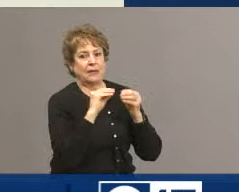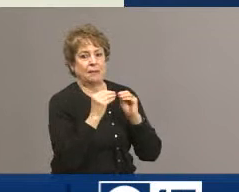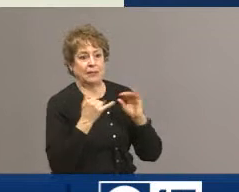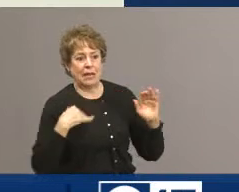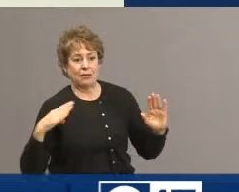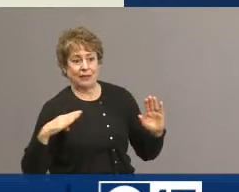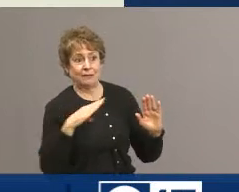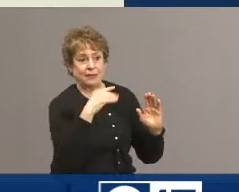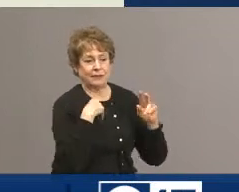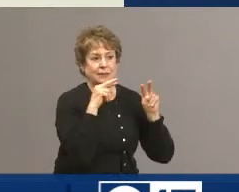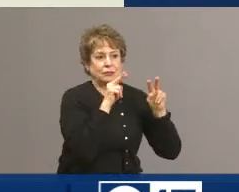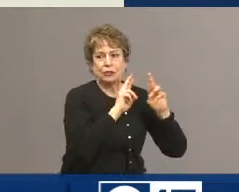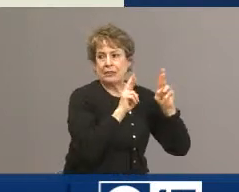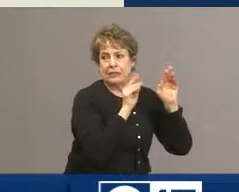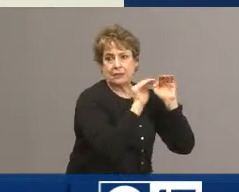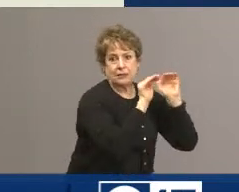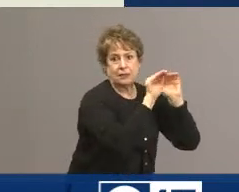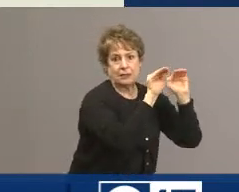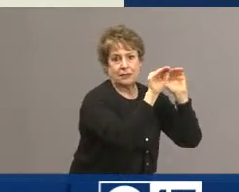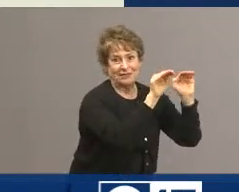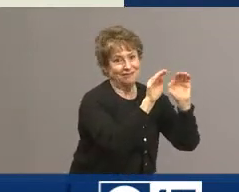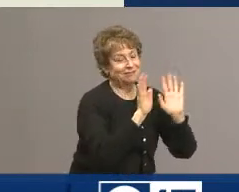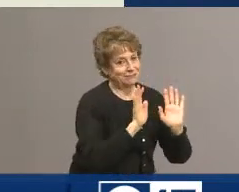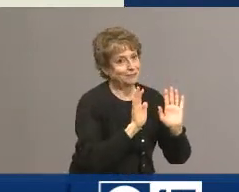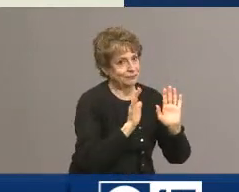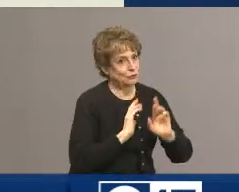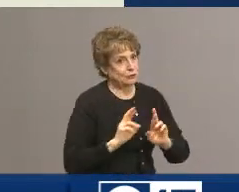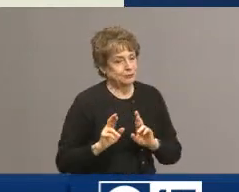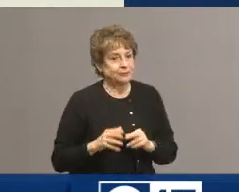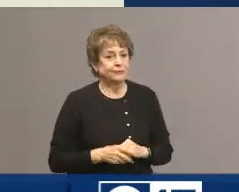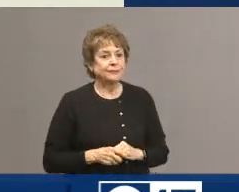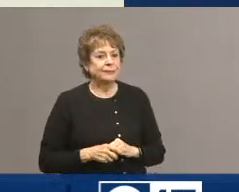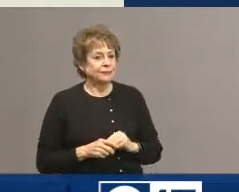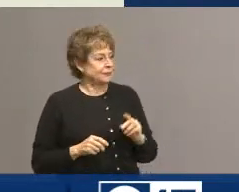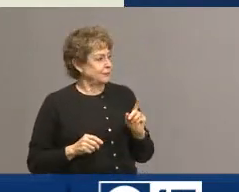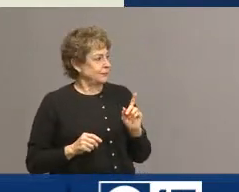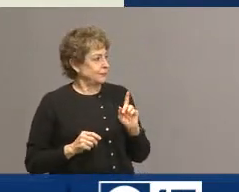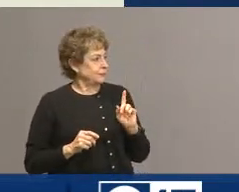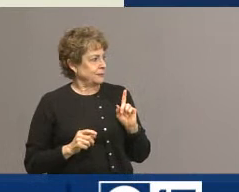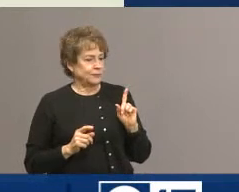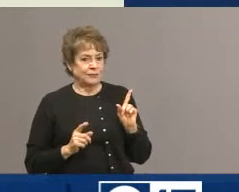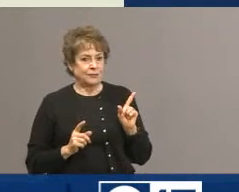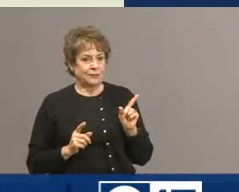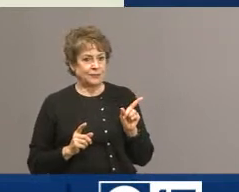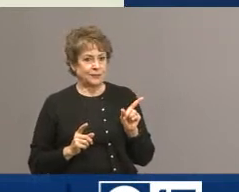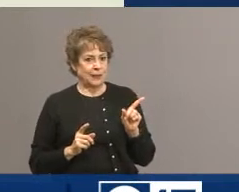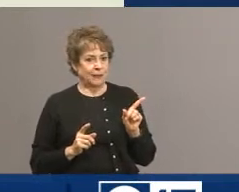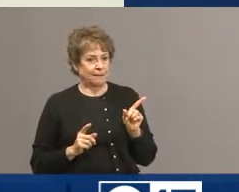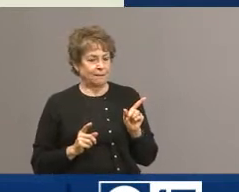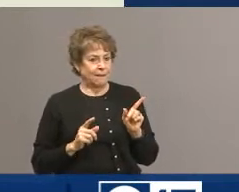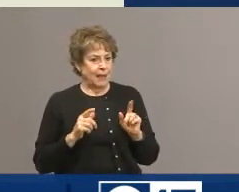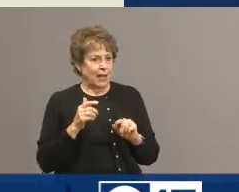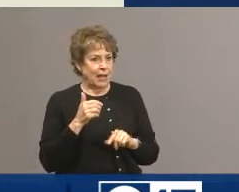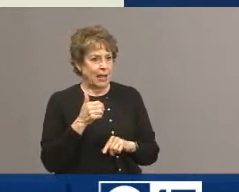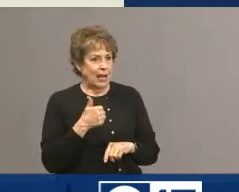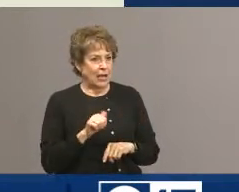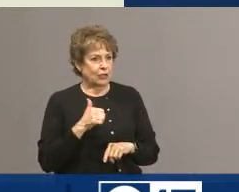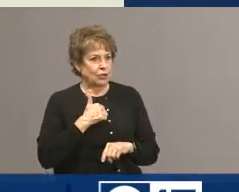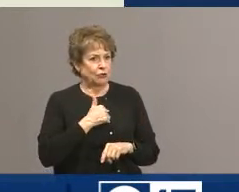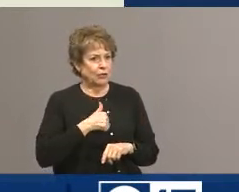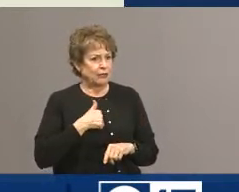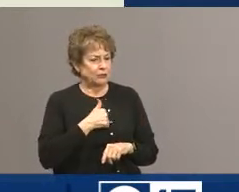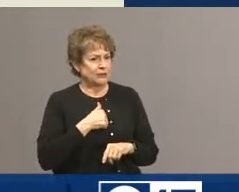Rachel, go ahead. Governor, do you have any regrets about how you've handled this pandemic so far? You know,